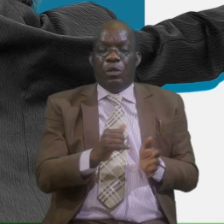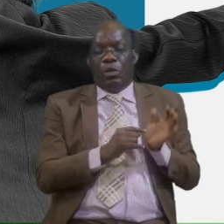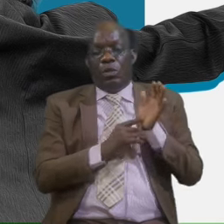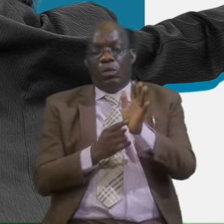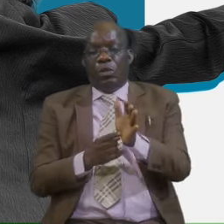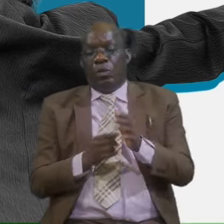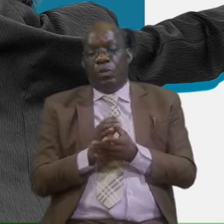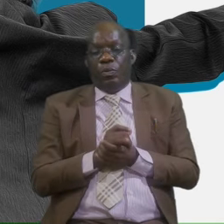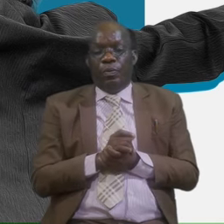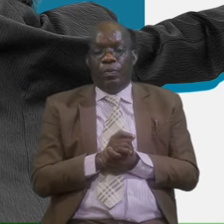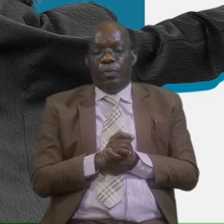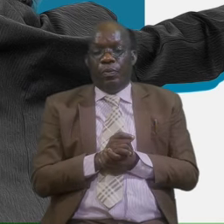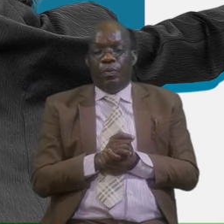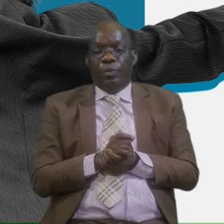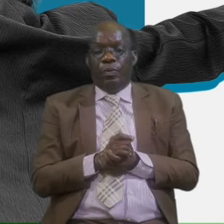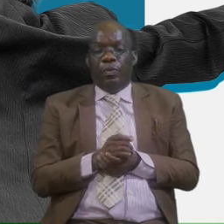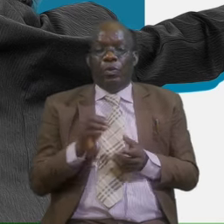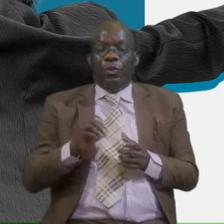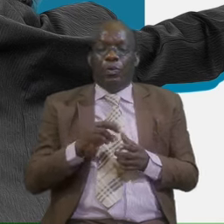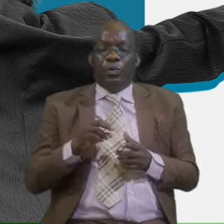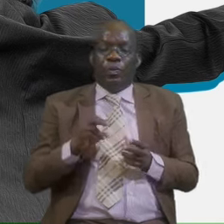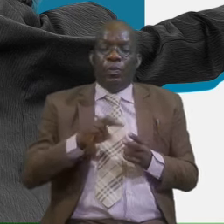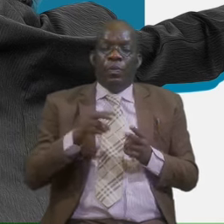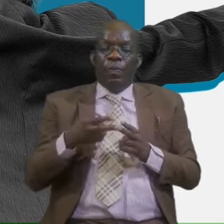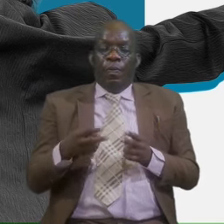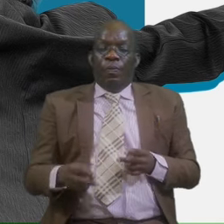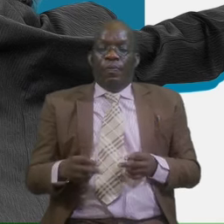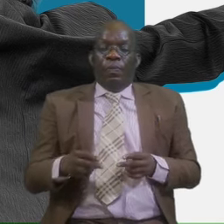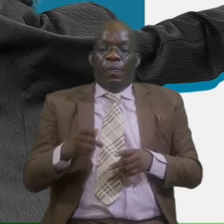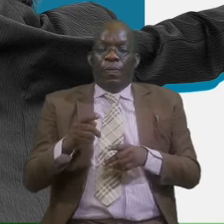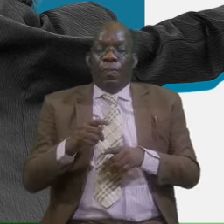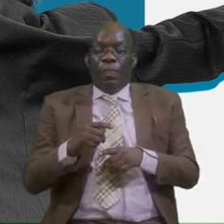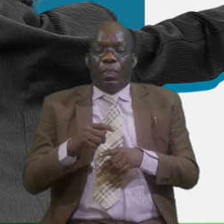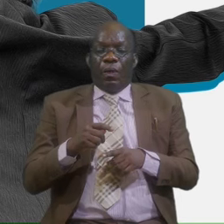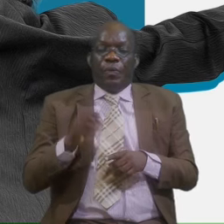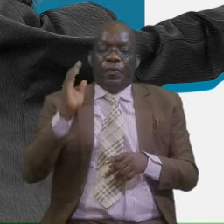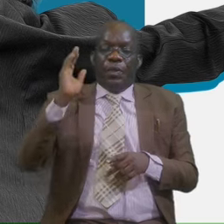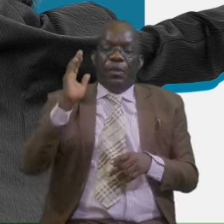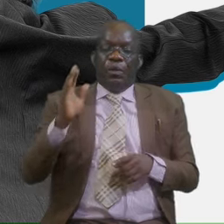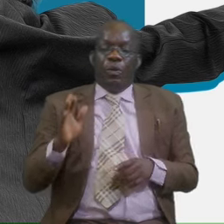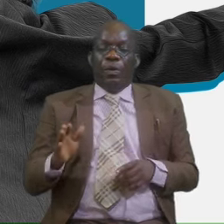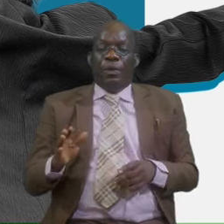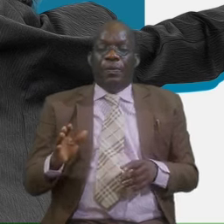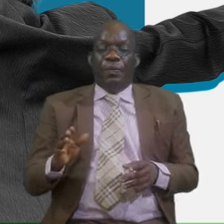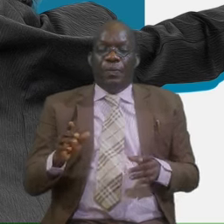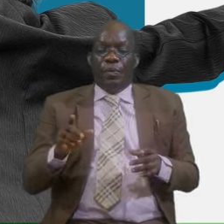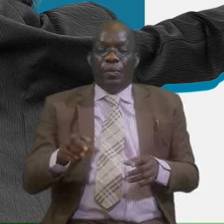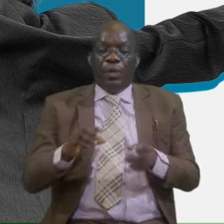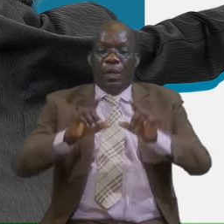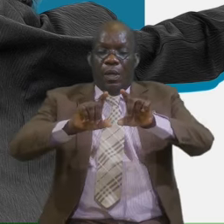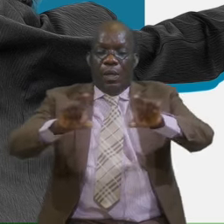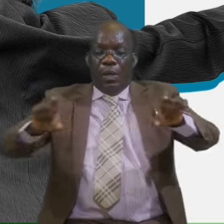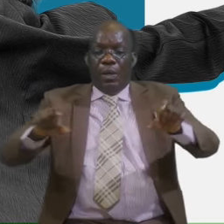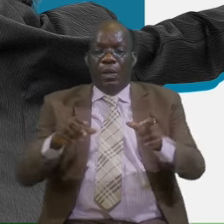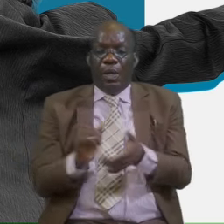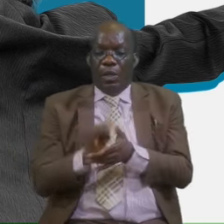a testimony link on the screen. You can also record a video of your testimony and share with us via